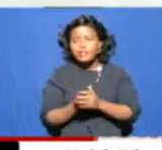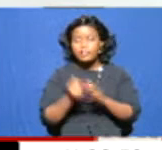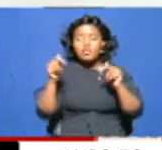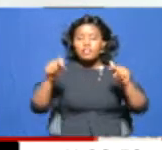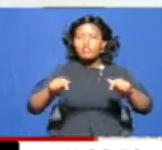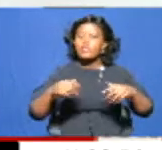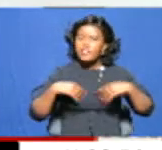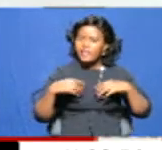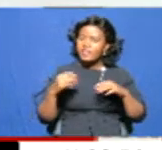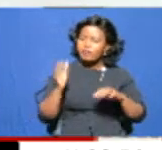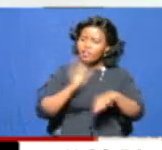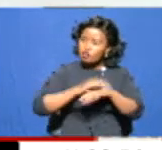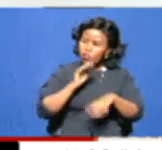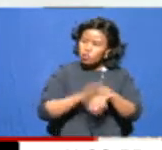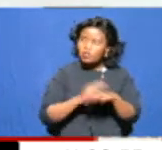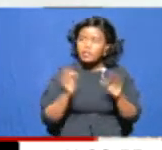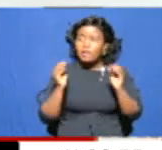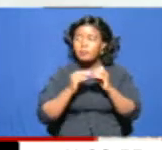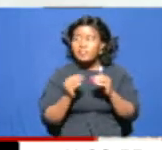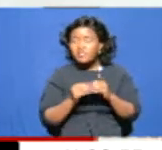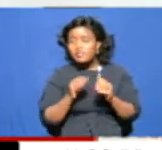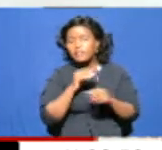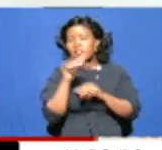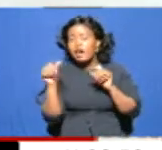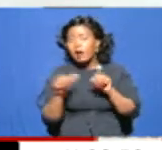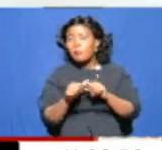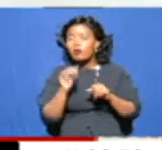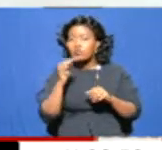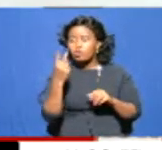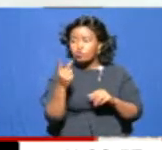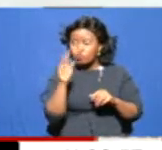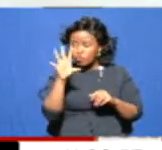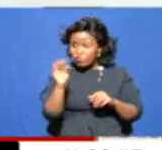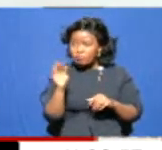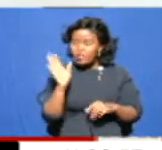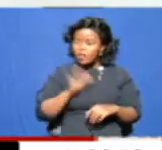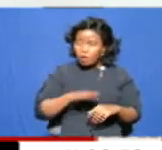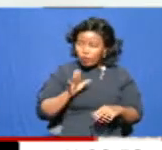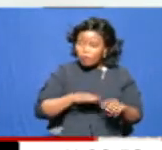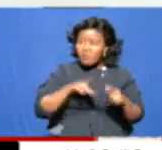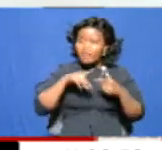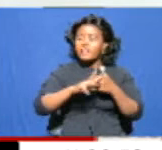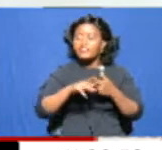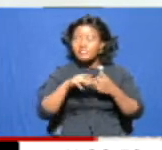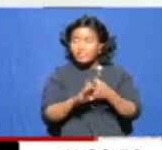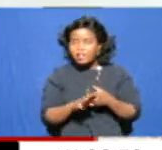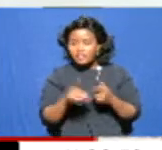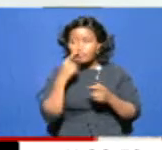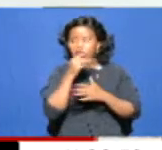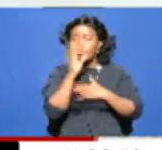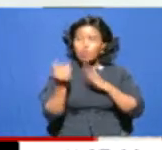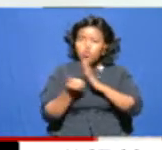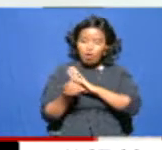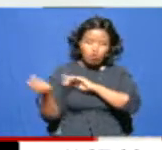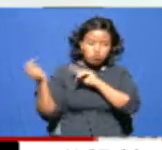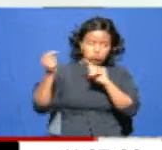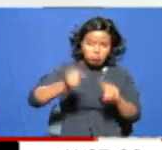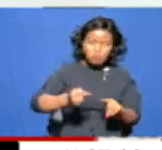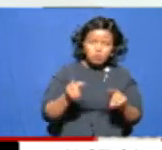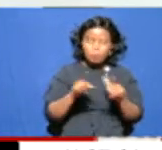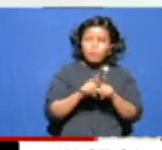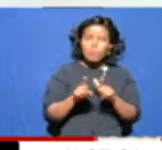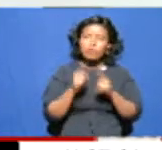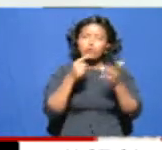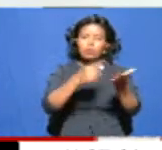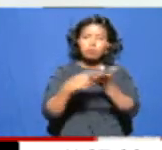one, of women engineers. About 250 of them were rocked up here in this room, and they were conversing various